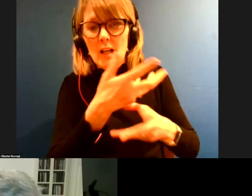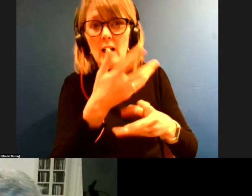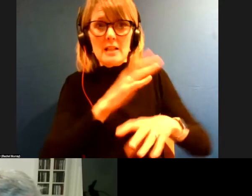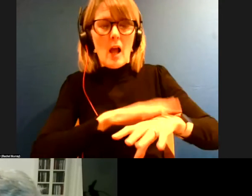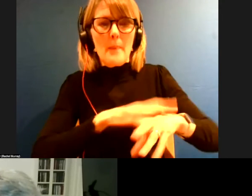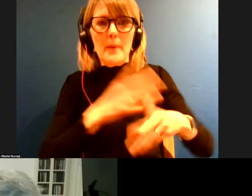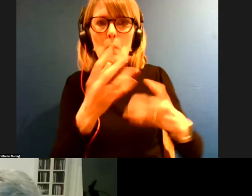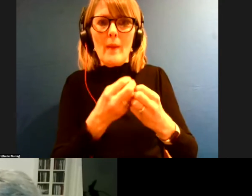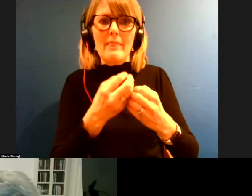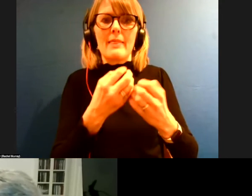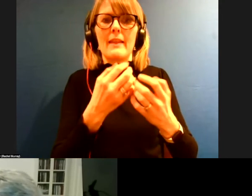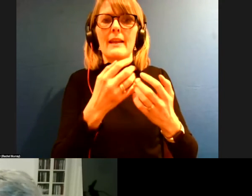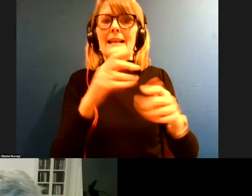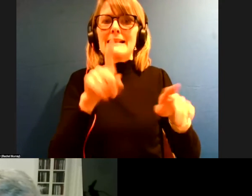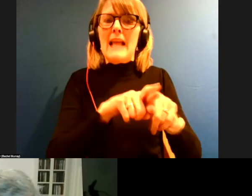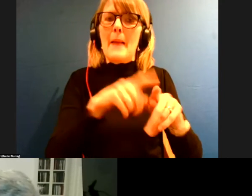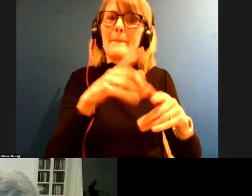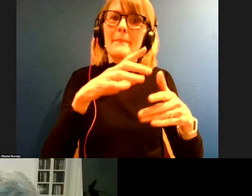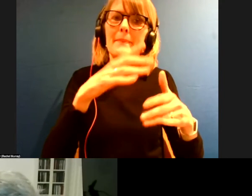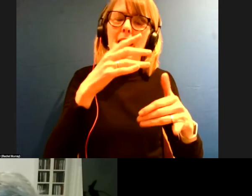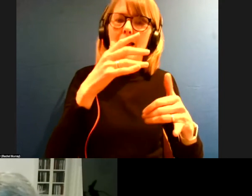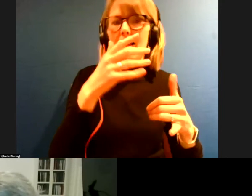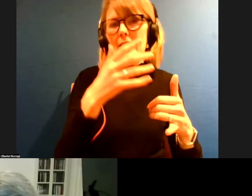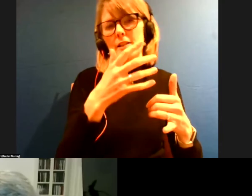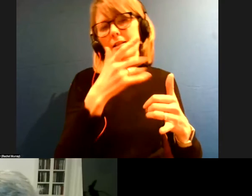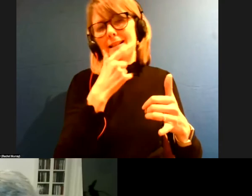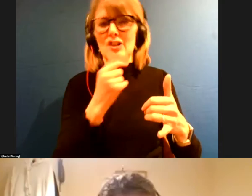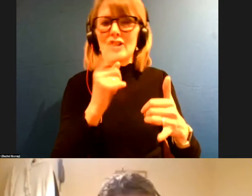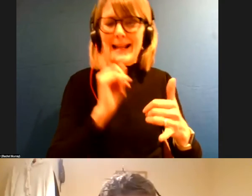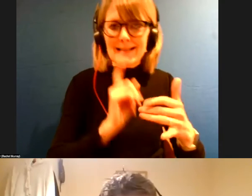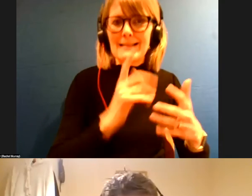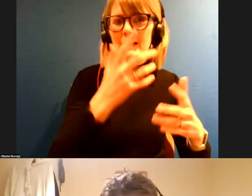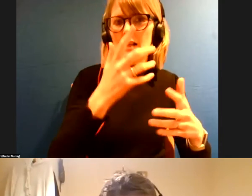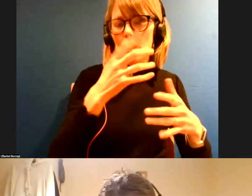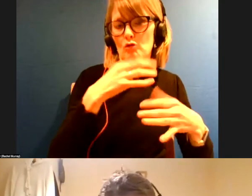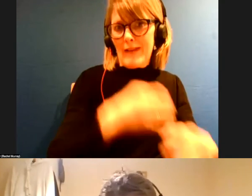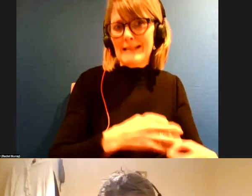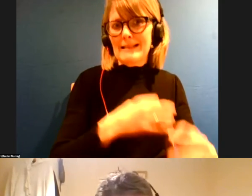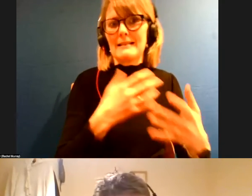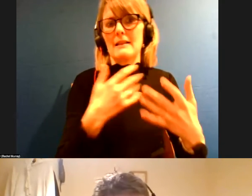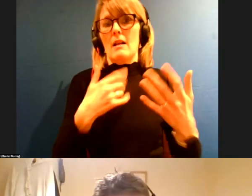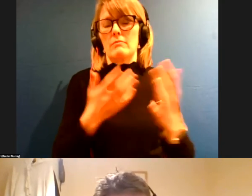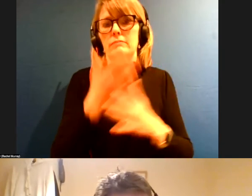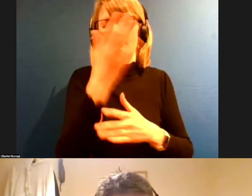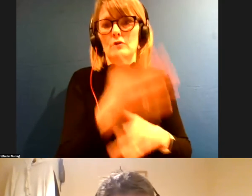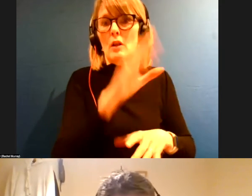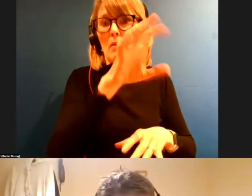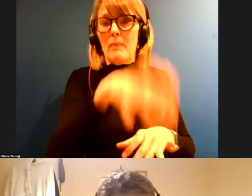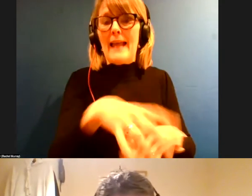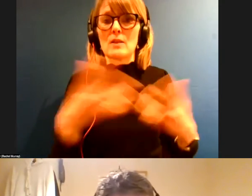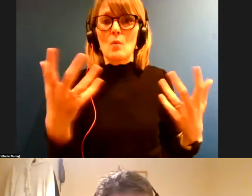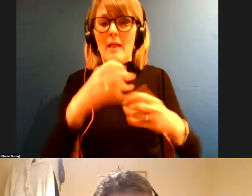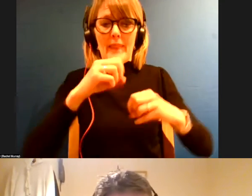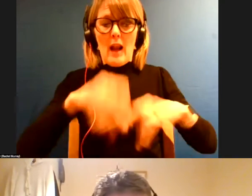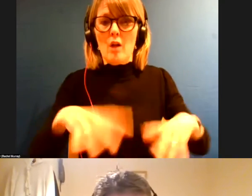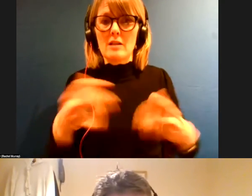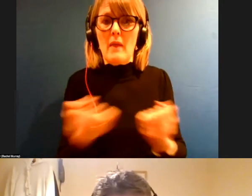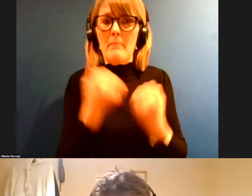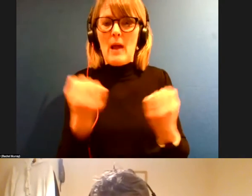the homes of the LGBTI people and sent them into a place where they lost their power, where the purple shirt